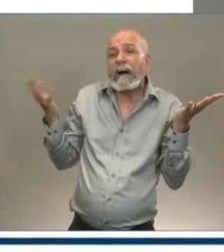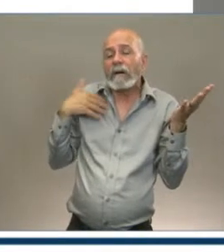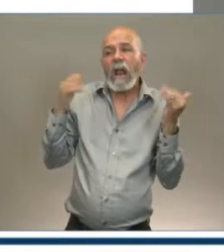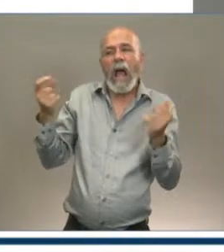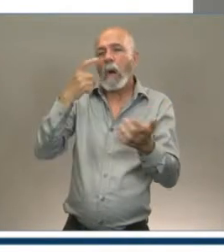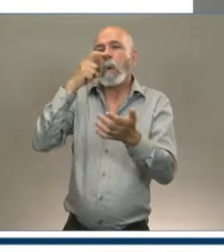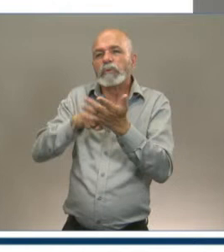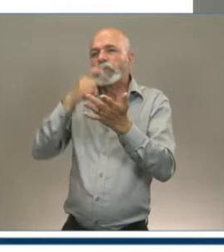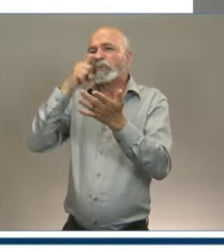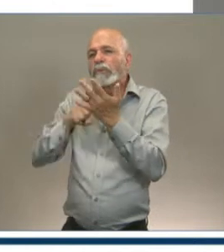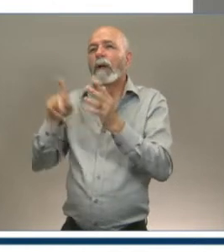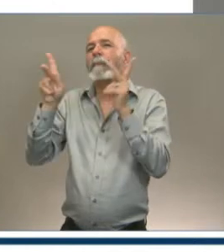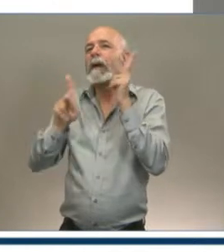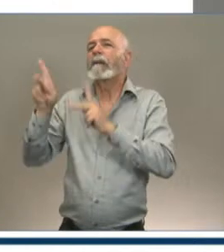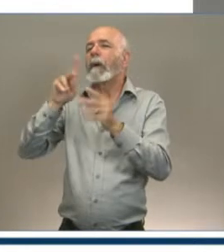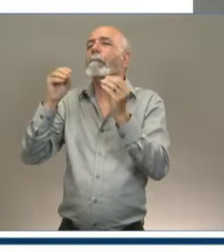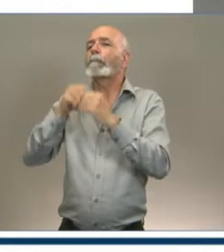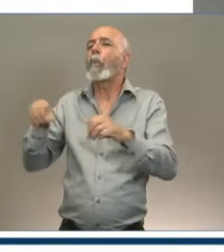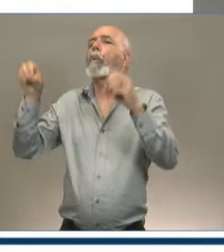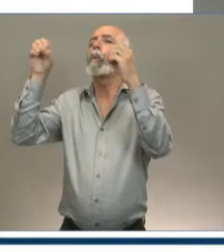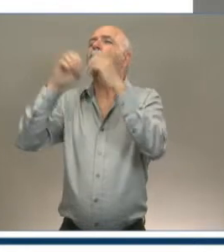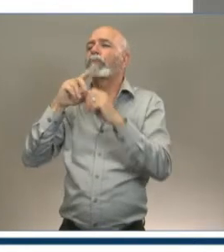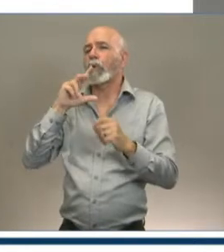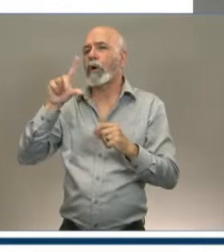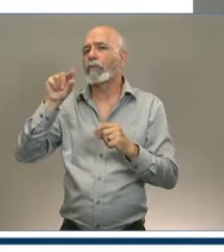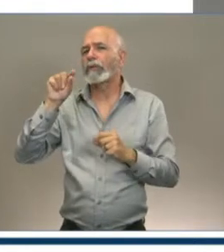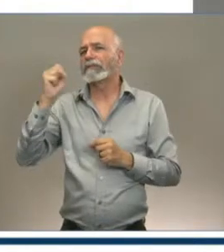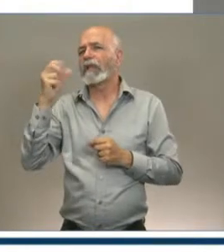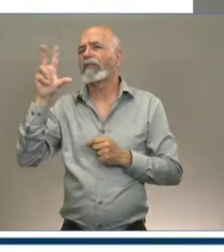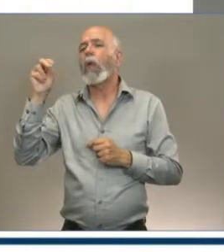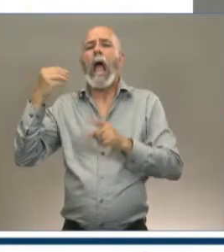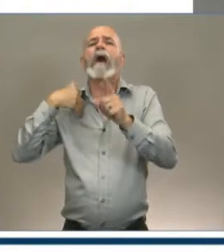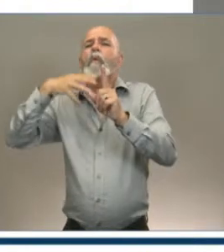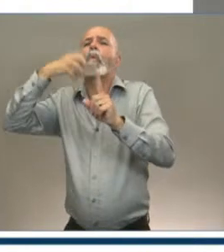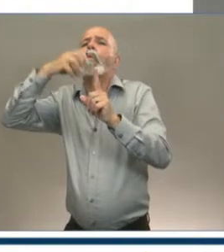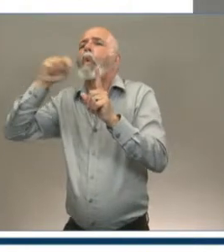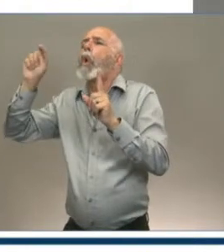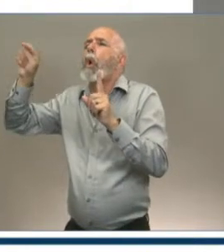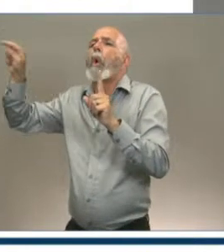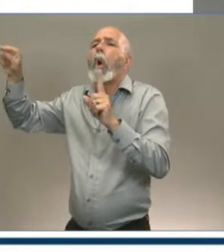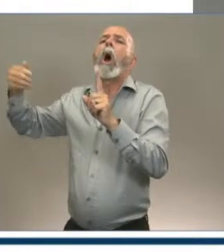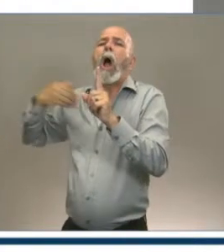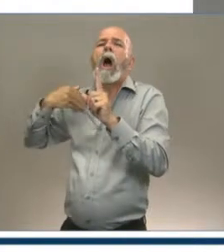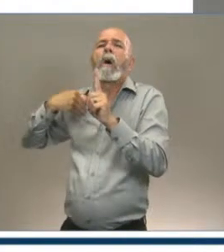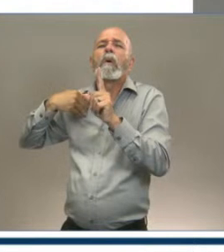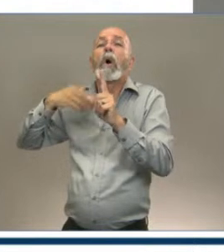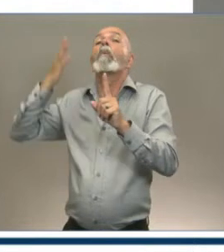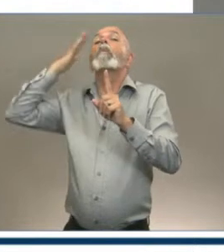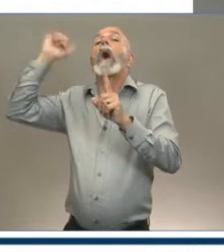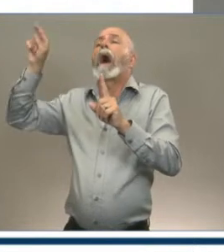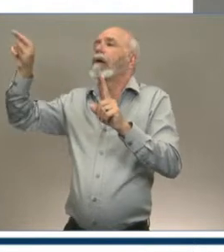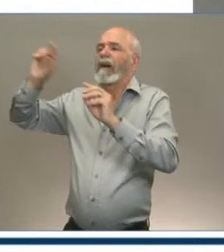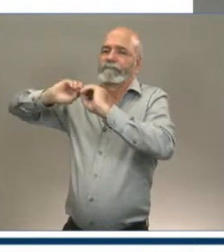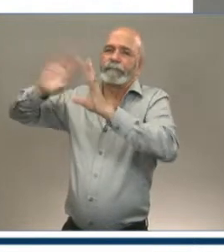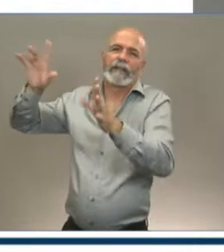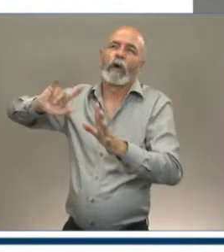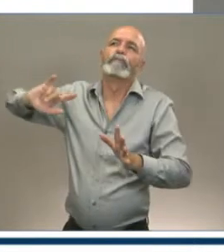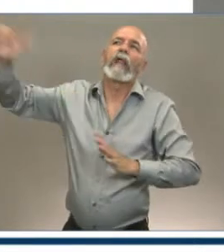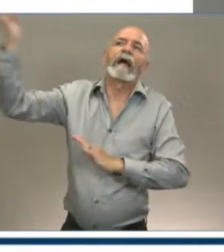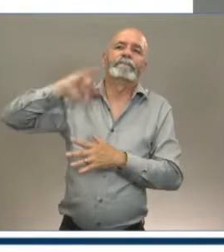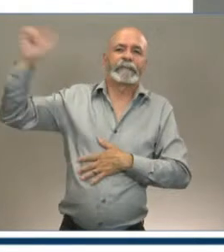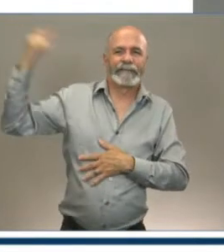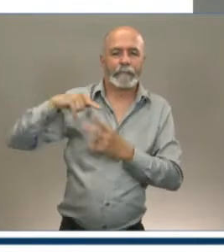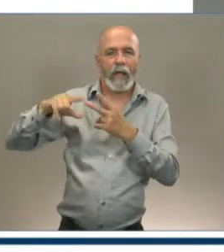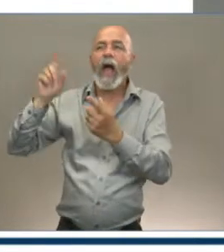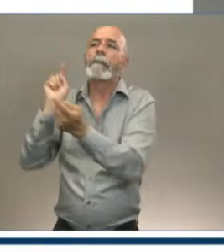concentration of cases. There are some in other ages, but often they're explainable by some sort of travel or their close contact of other cases.